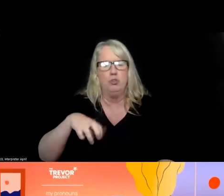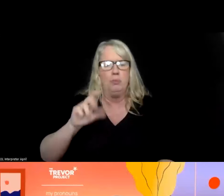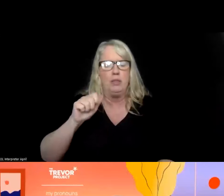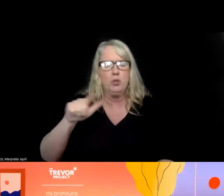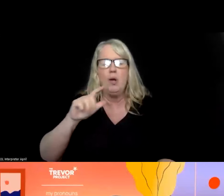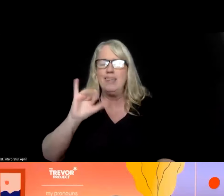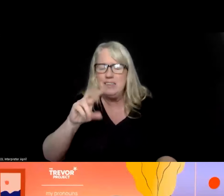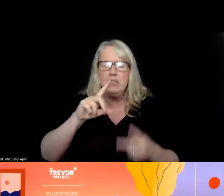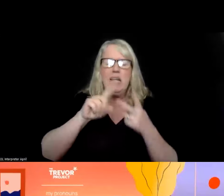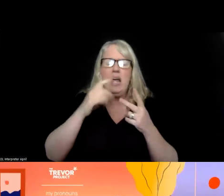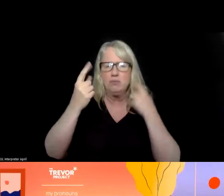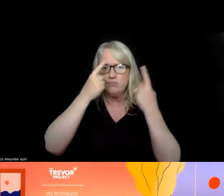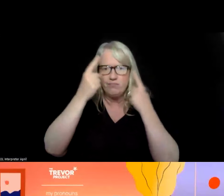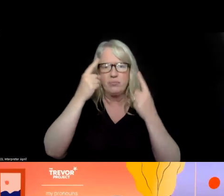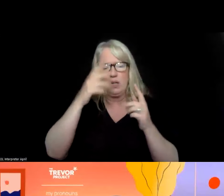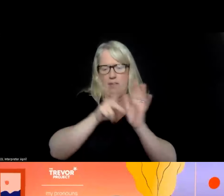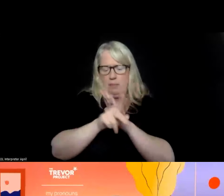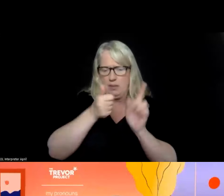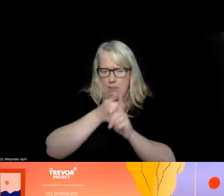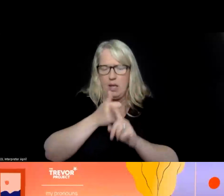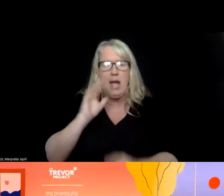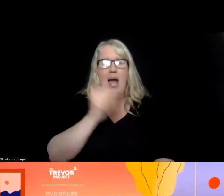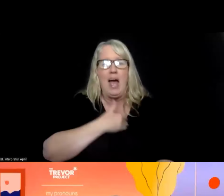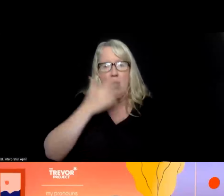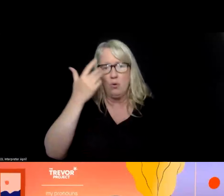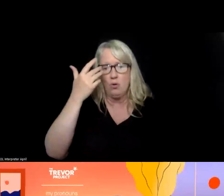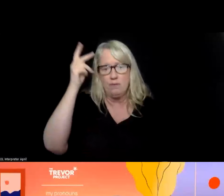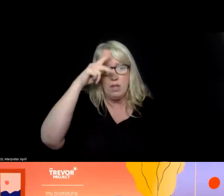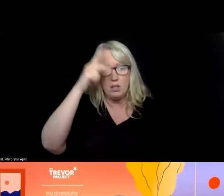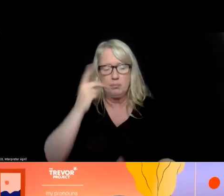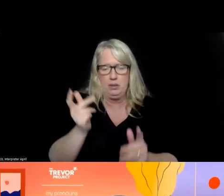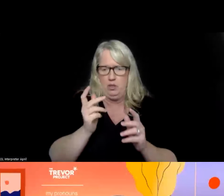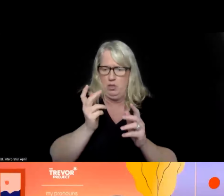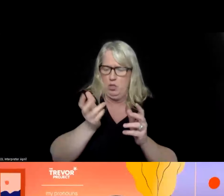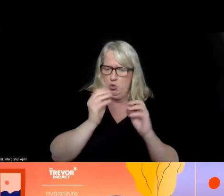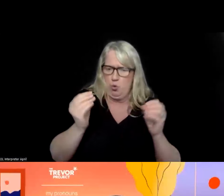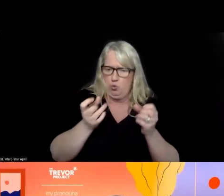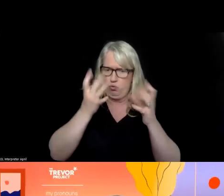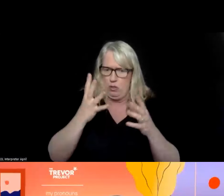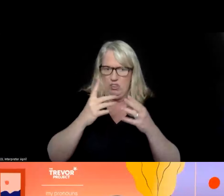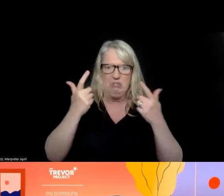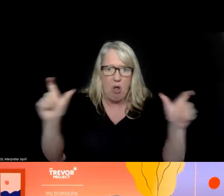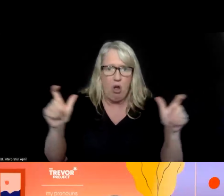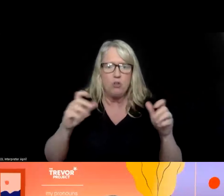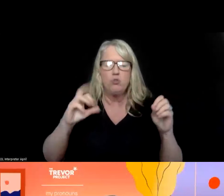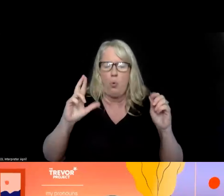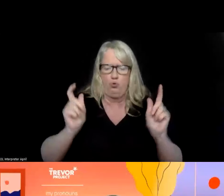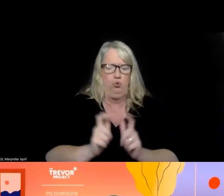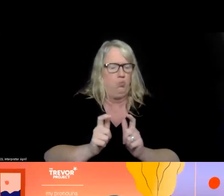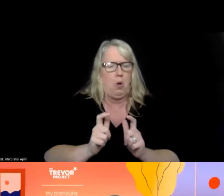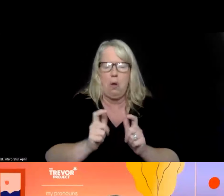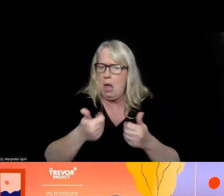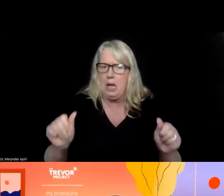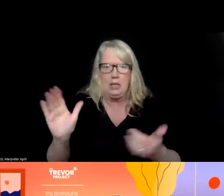and suicidal thoughts. Our philosophy is that no crisis is too small or too large. From August